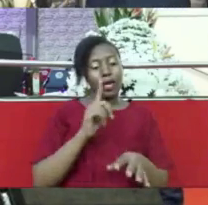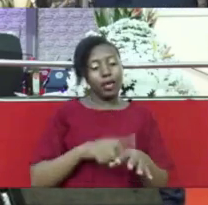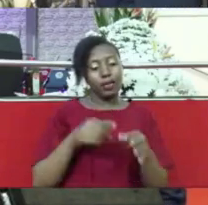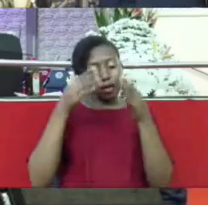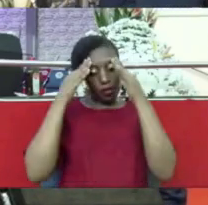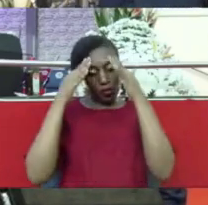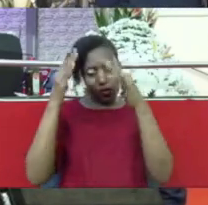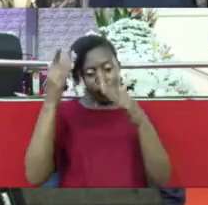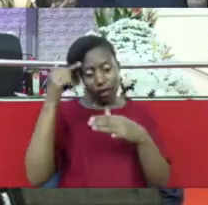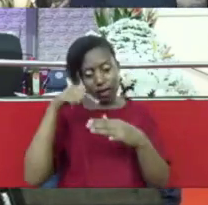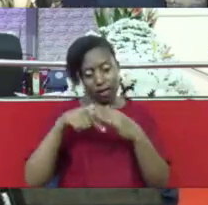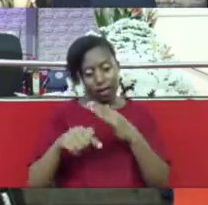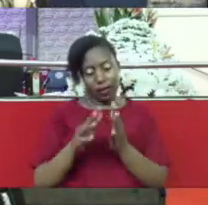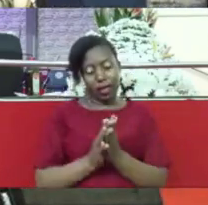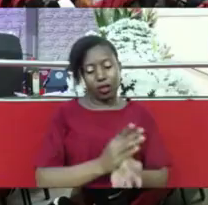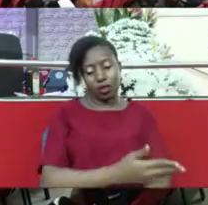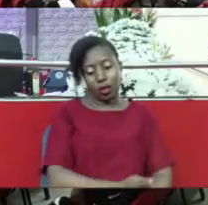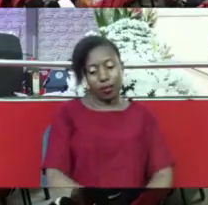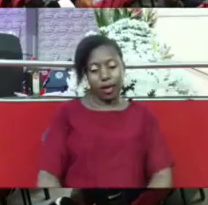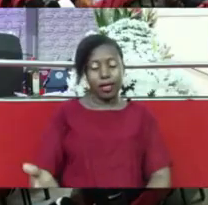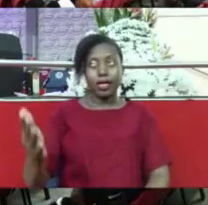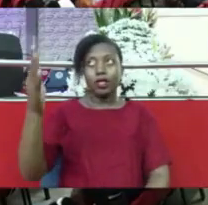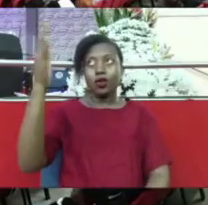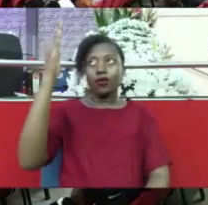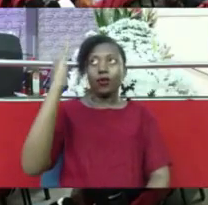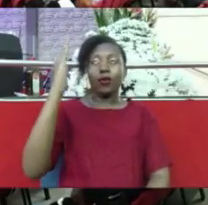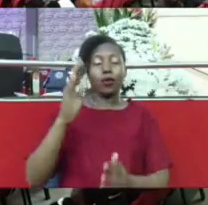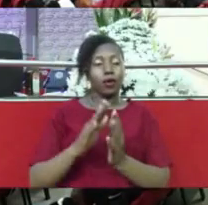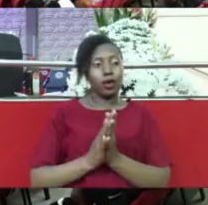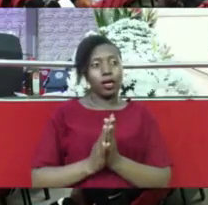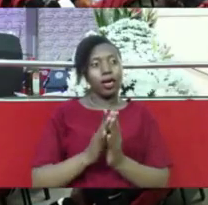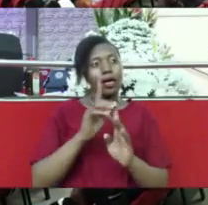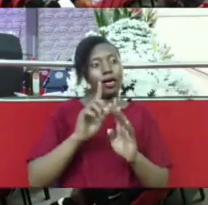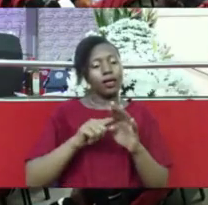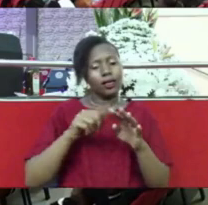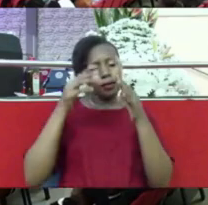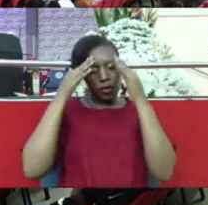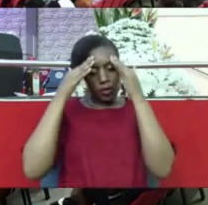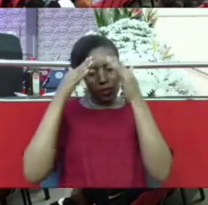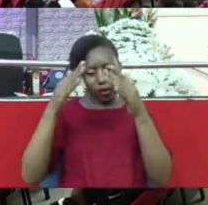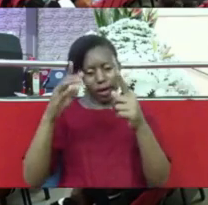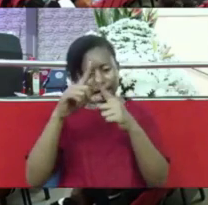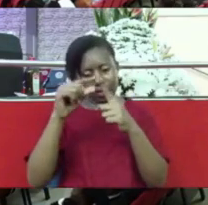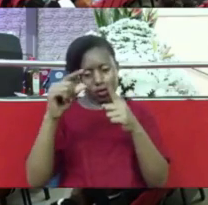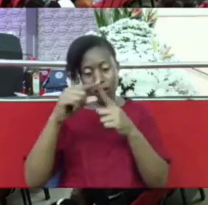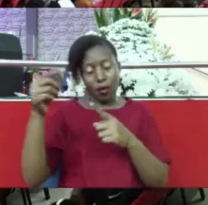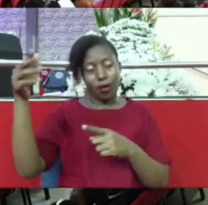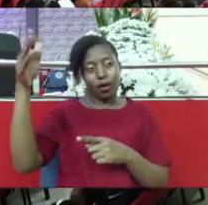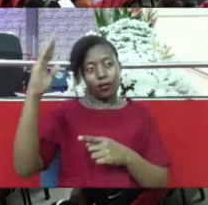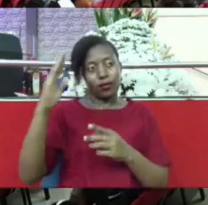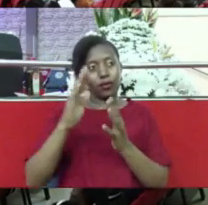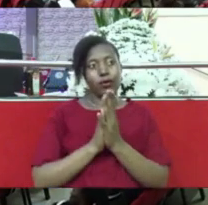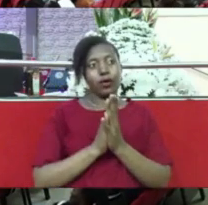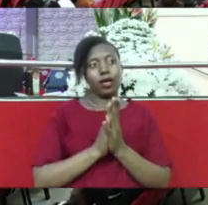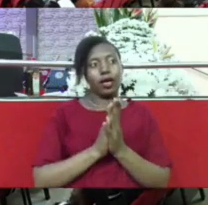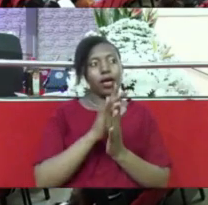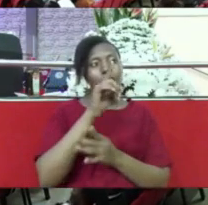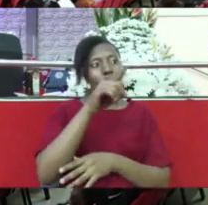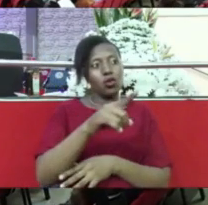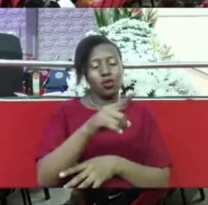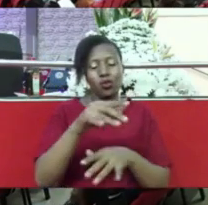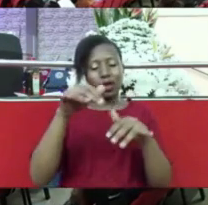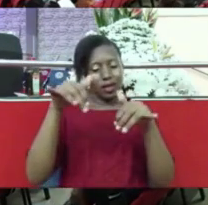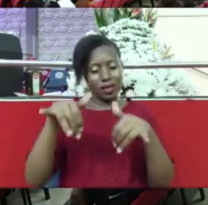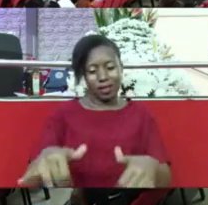the presence of God. Unapojiingiza katika uwepo wa Mungu. When you soak in the word of God. Unapojiingiza kwenye neno la Mungu. You will